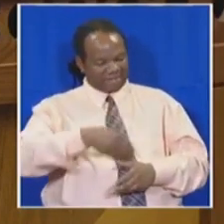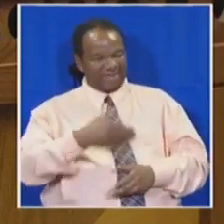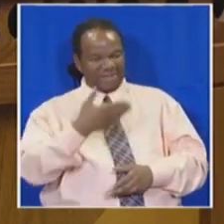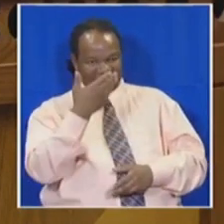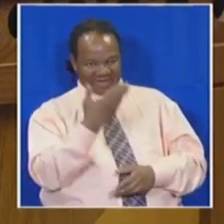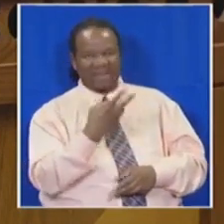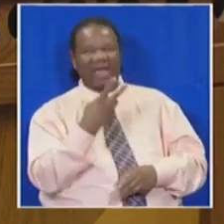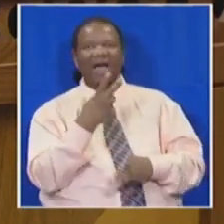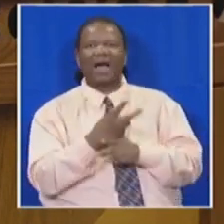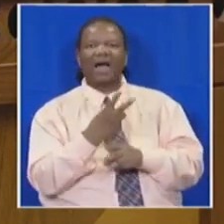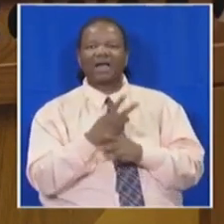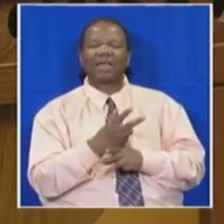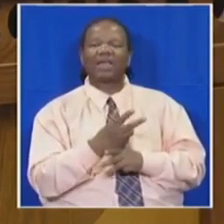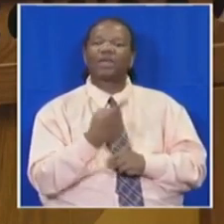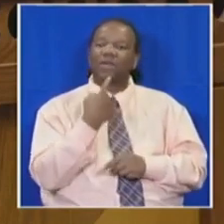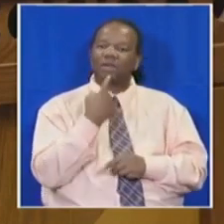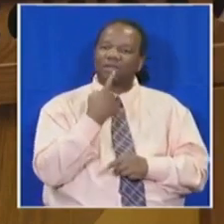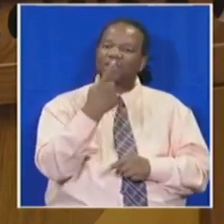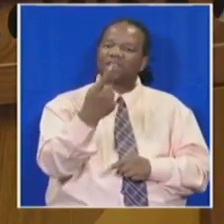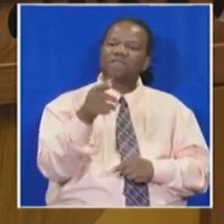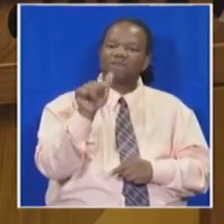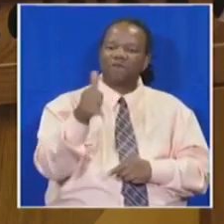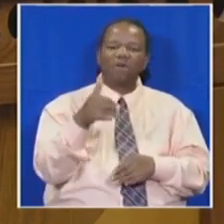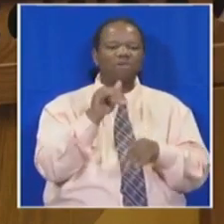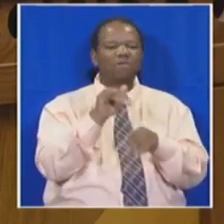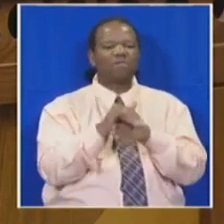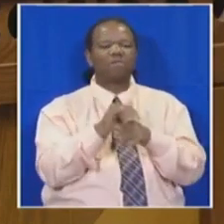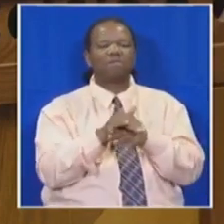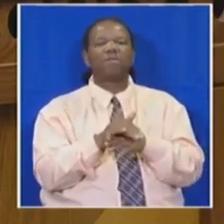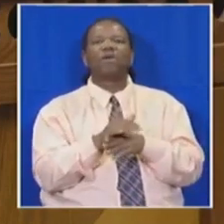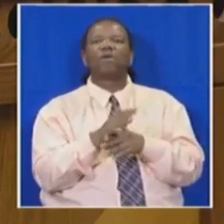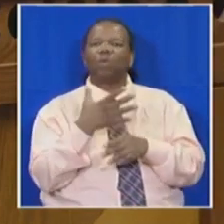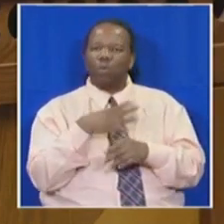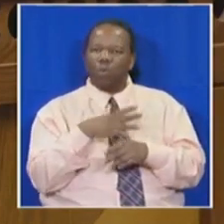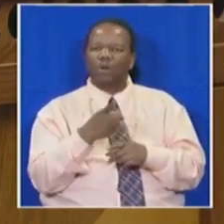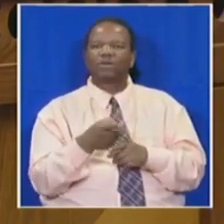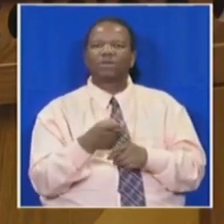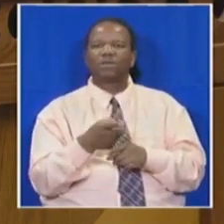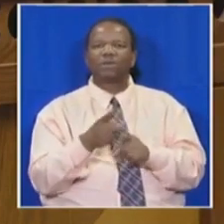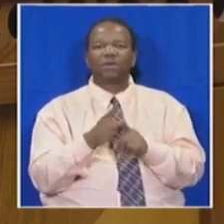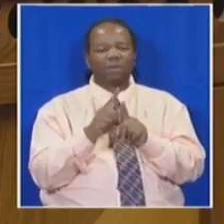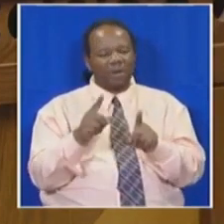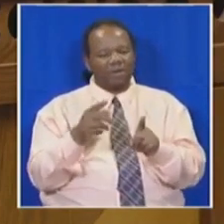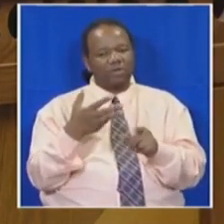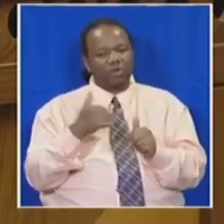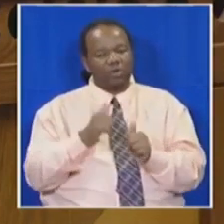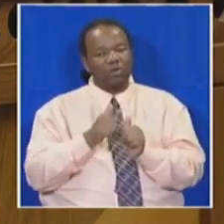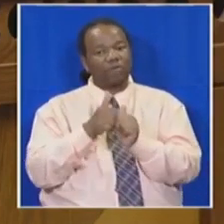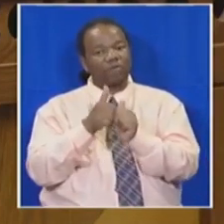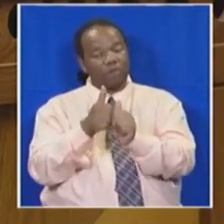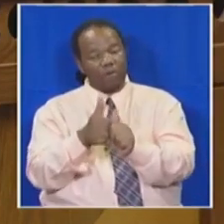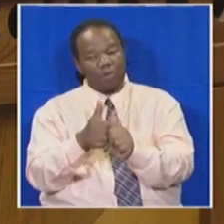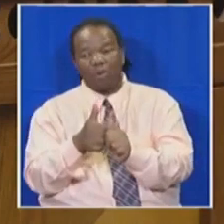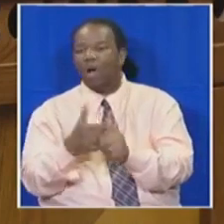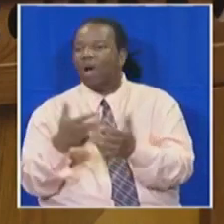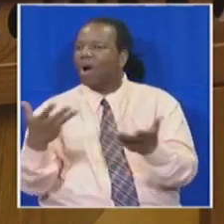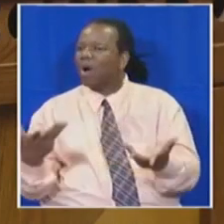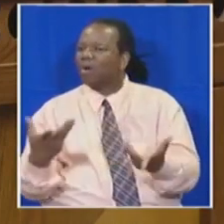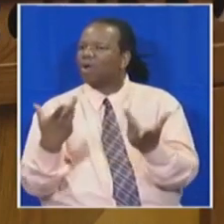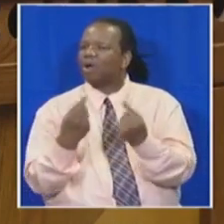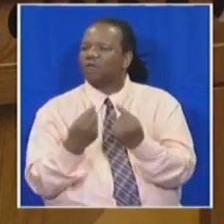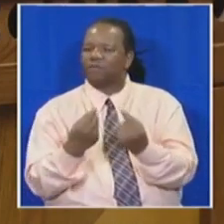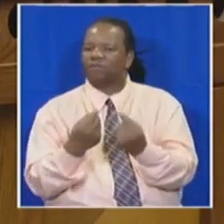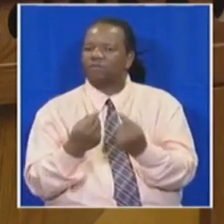in and given the cronies what they've always wanted, a facade of legal legitimacy to their radical looting